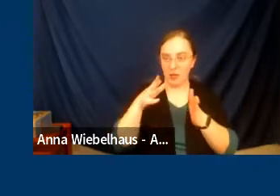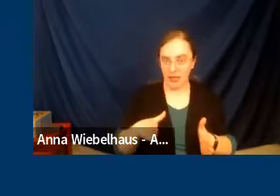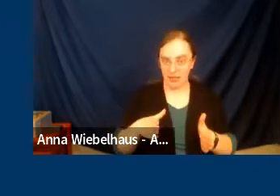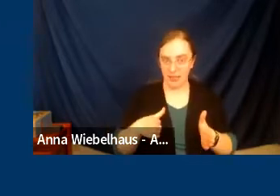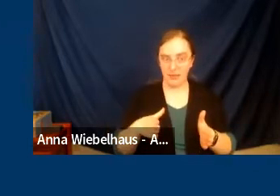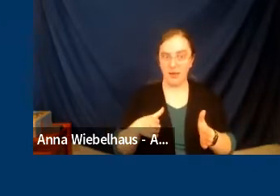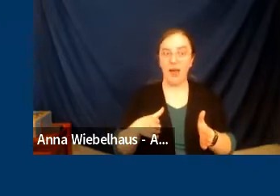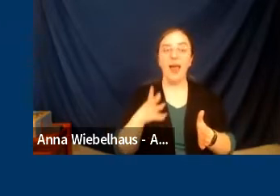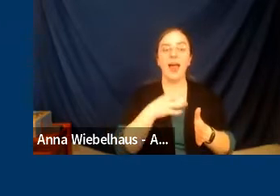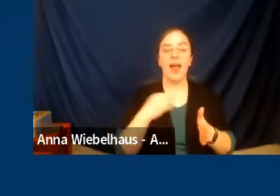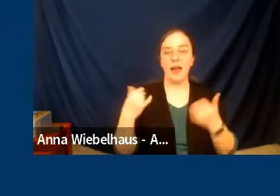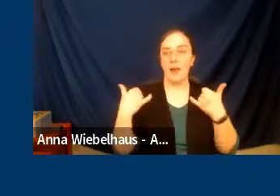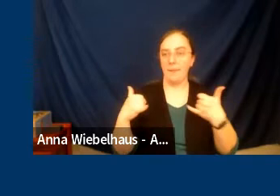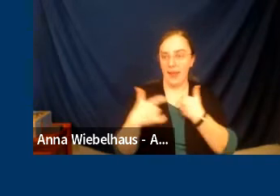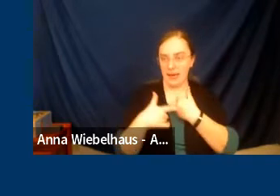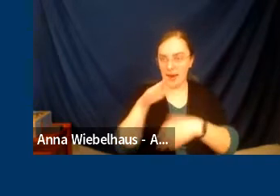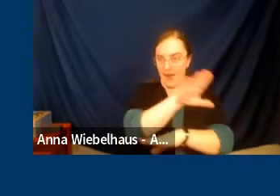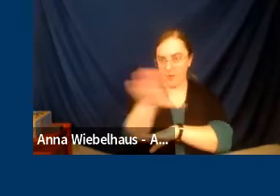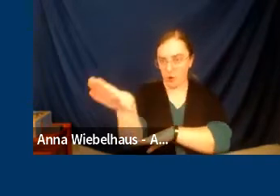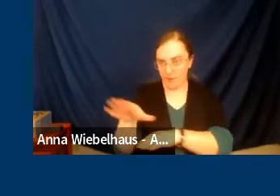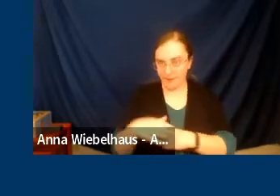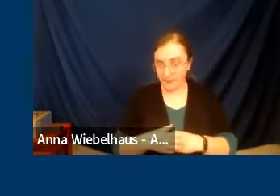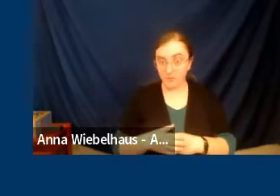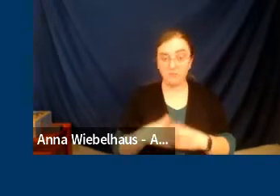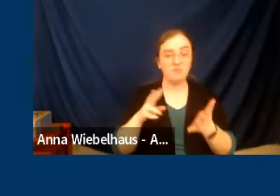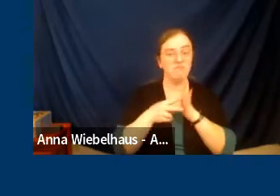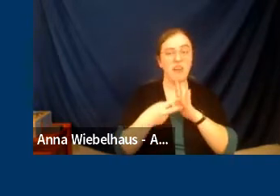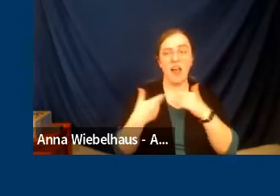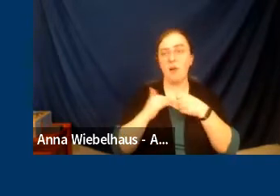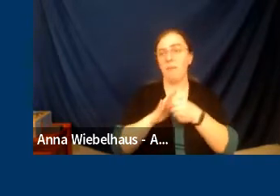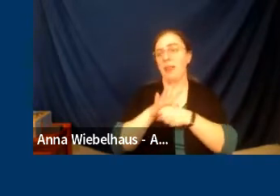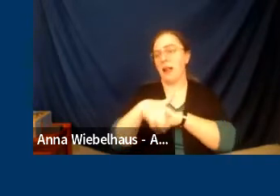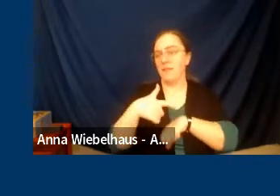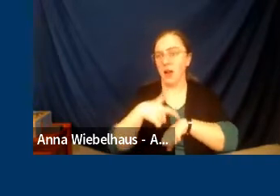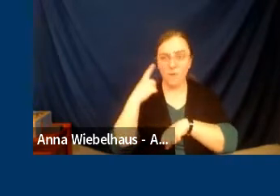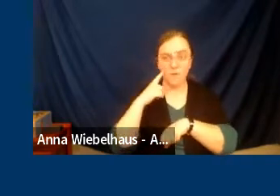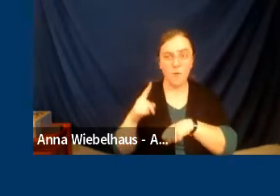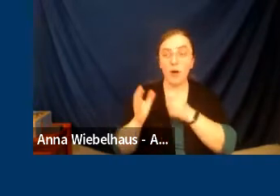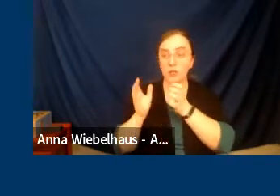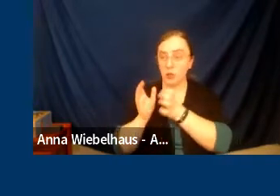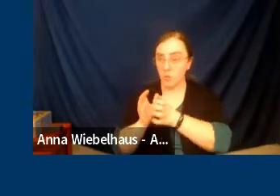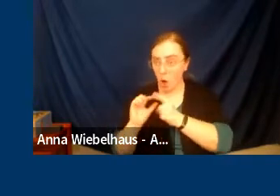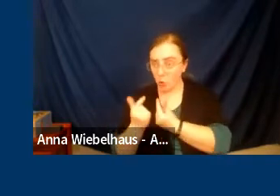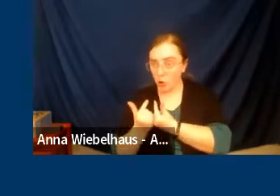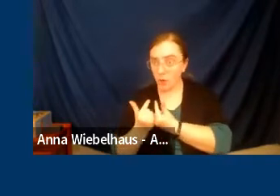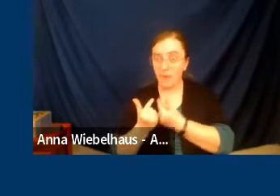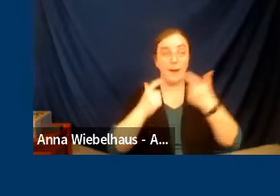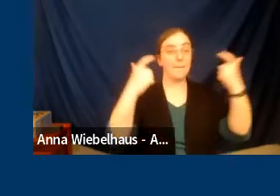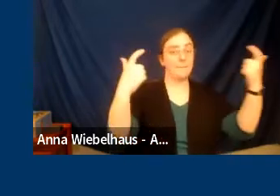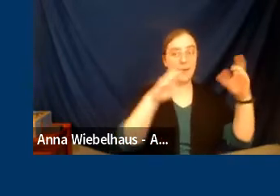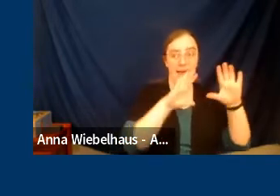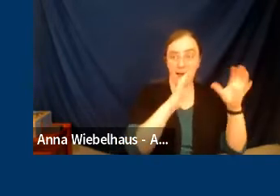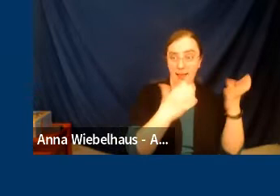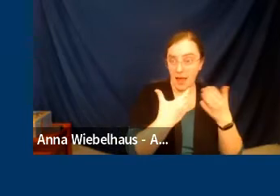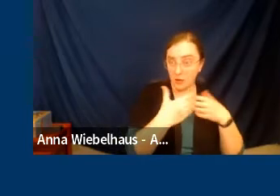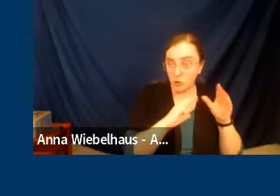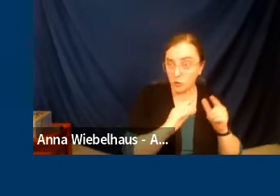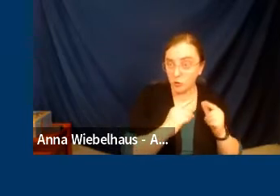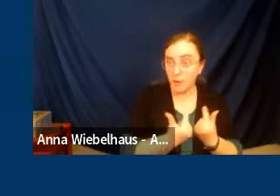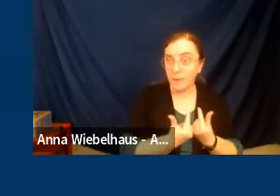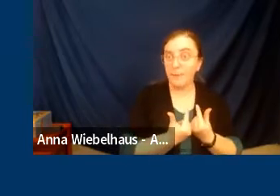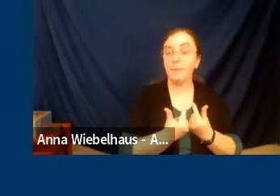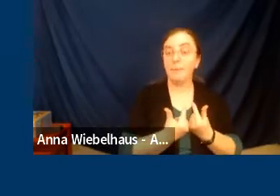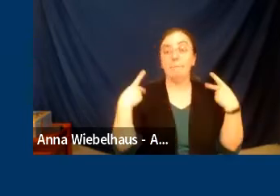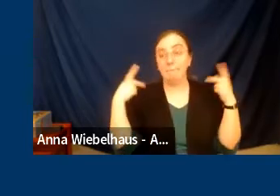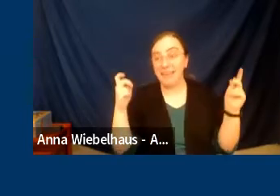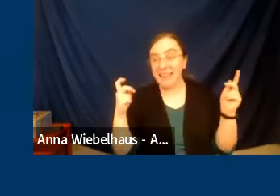afternoon. So there's lots of time to participate in large and small groups in the math and